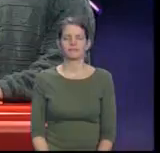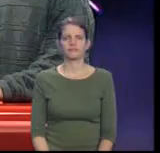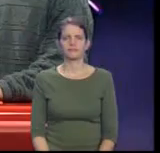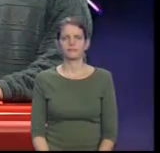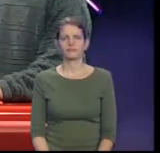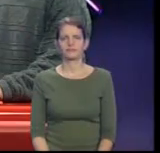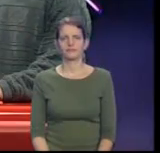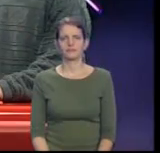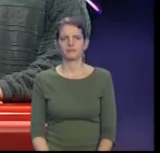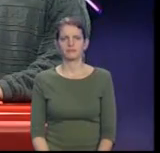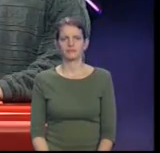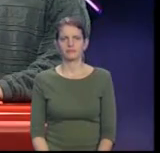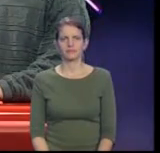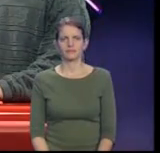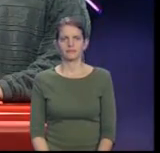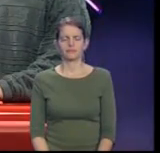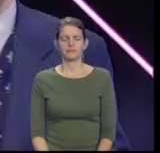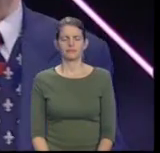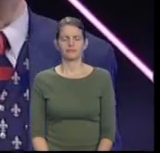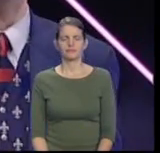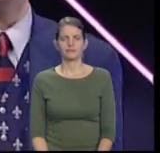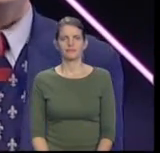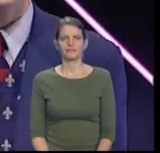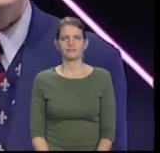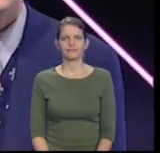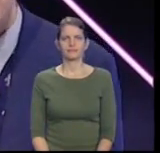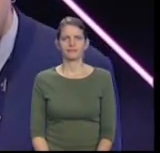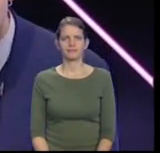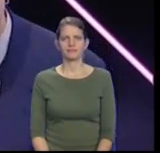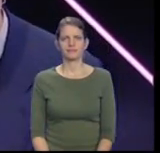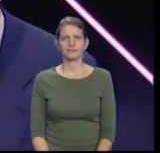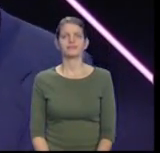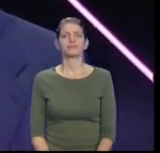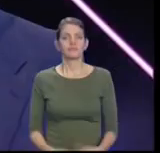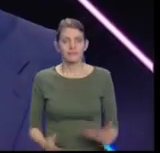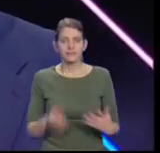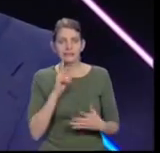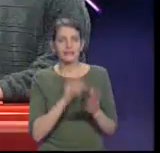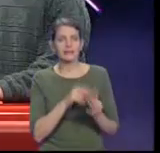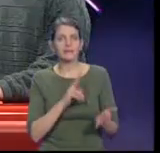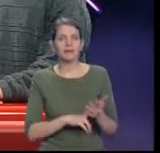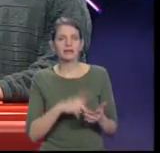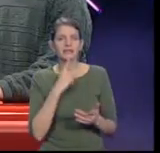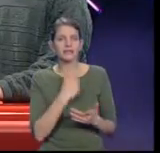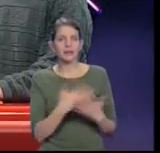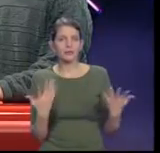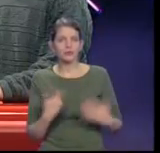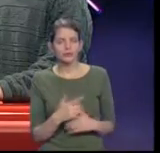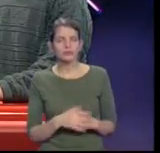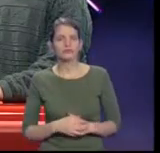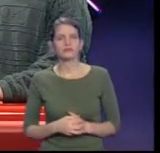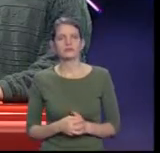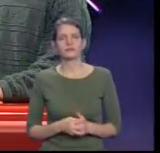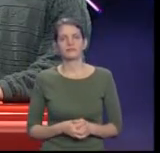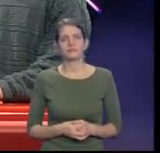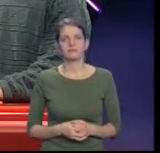Good, old friends, well done. So, you see, Ben doesn't say a lot, but when he does, it counts. Has that